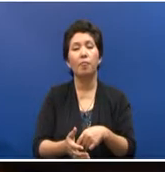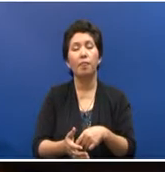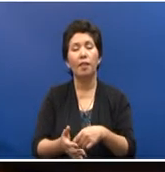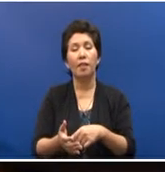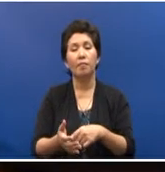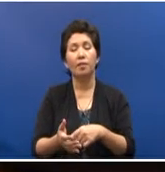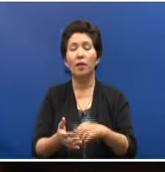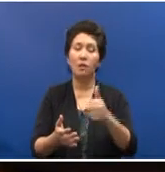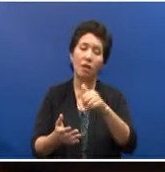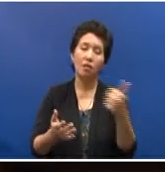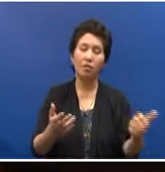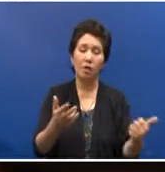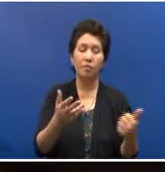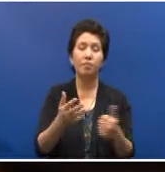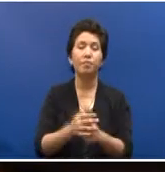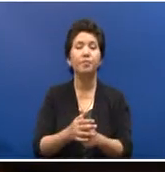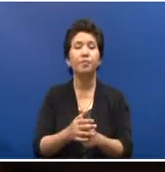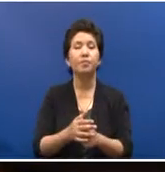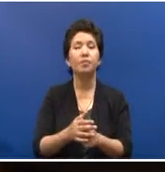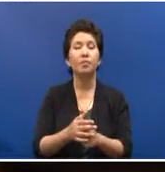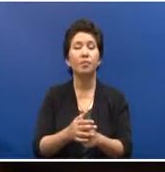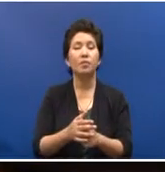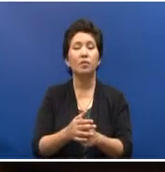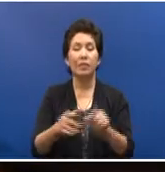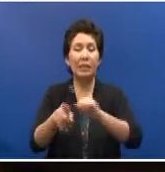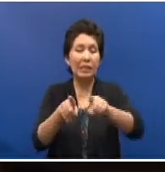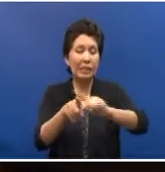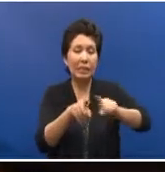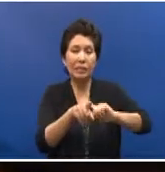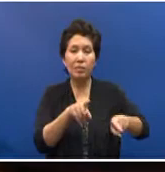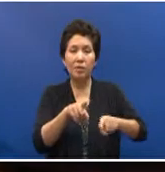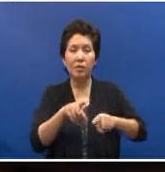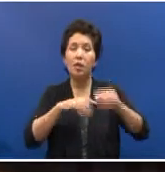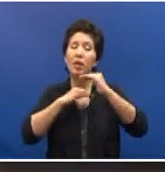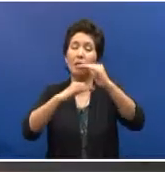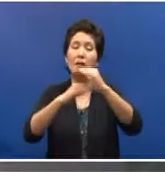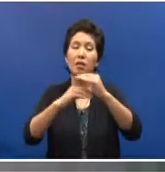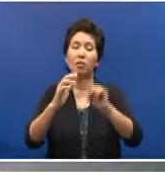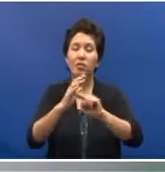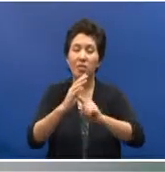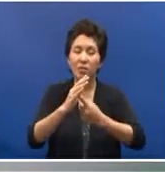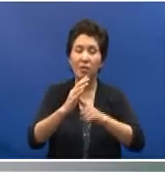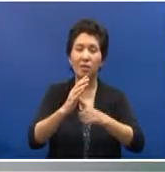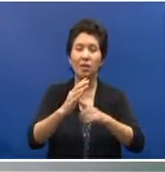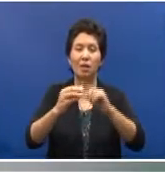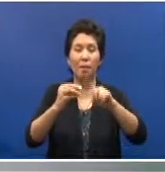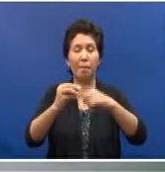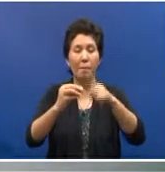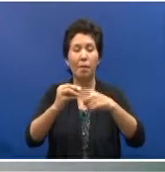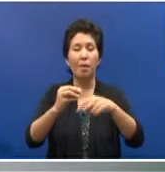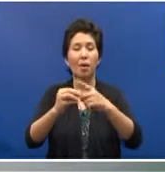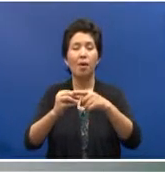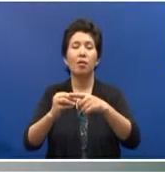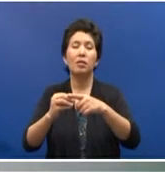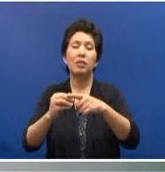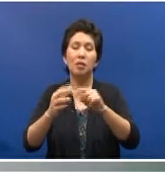Okay, and the next one, okay, the distributions of limited resources among the agricultural